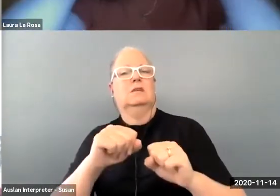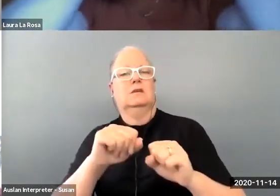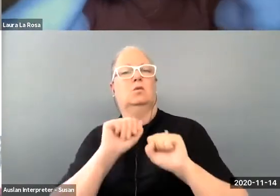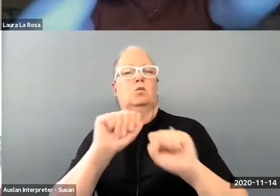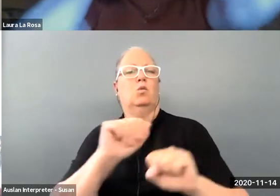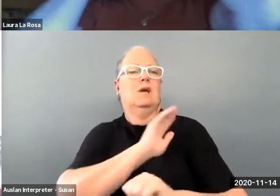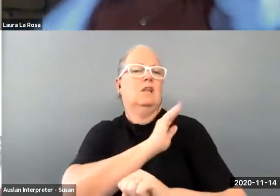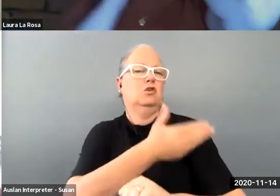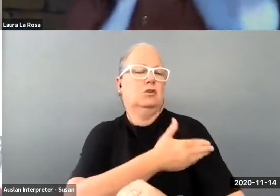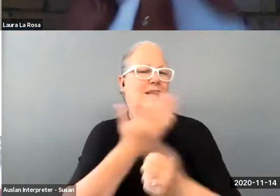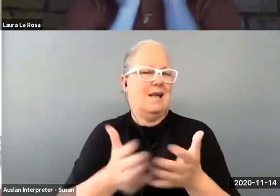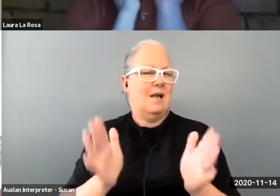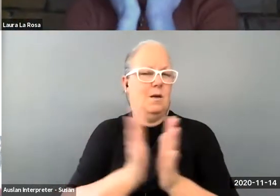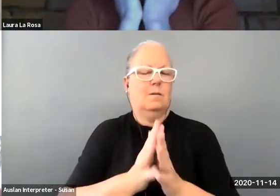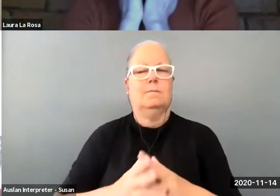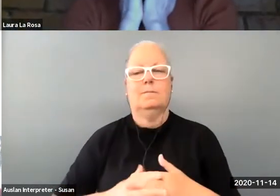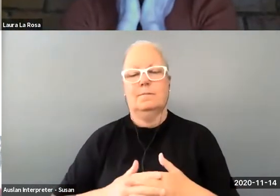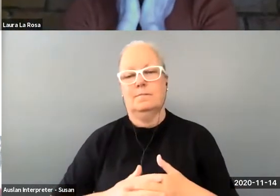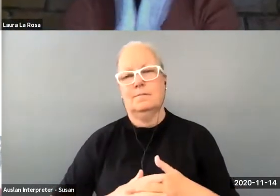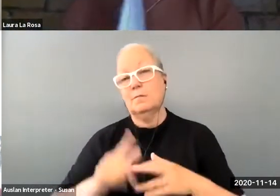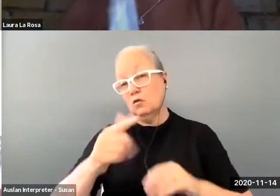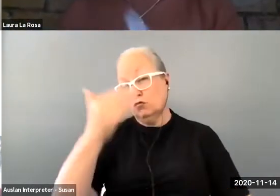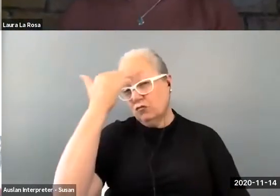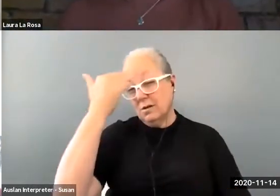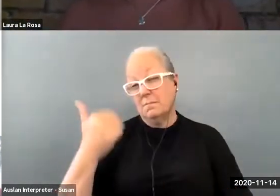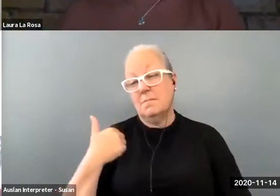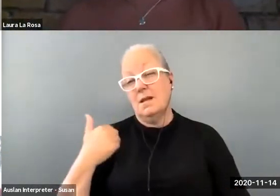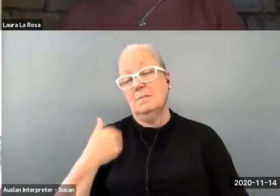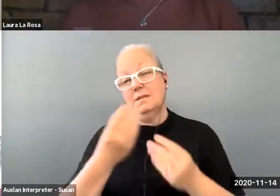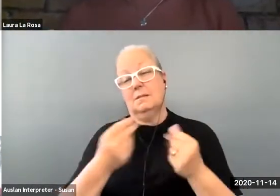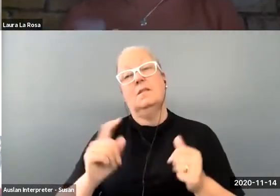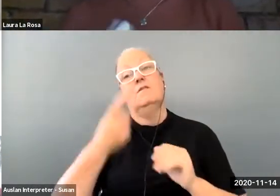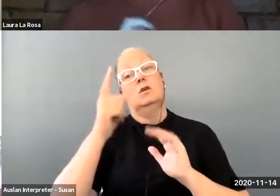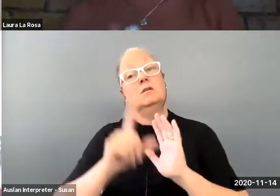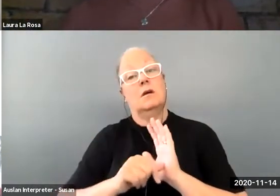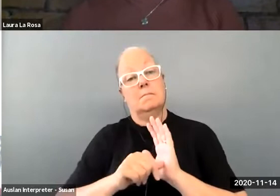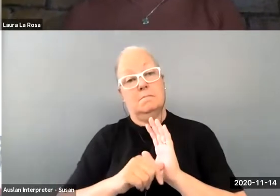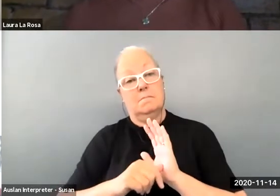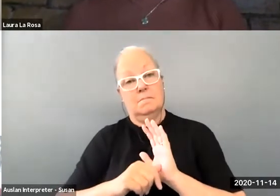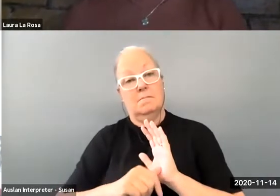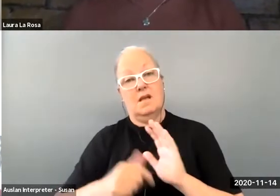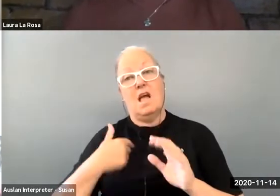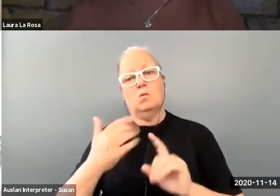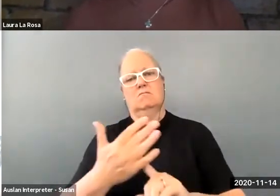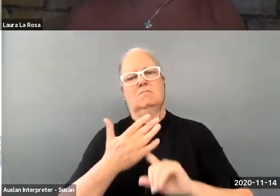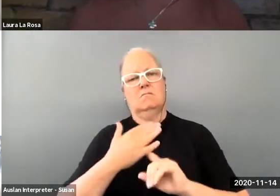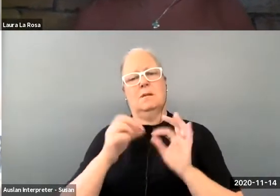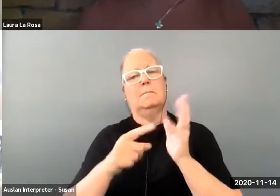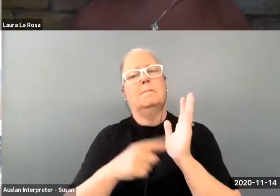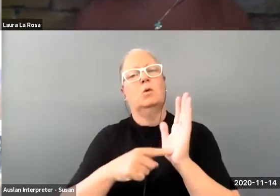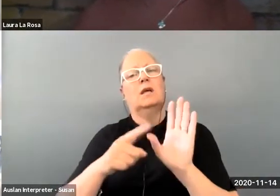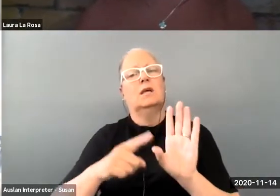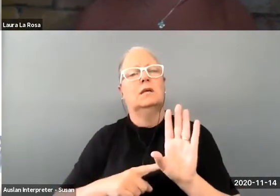energy? You actually just reminded me of something, because the first time that I was bullied really quite badly